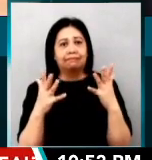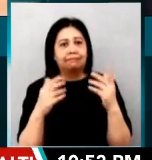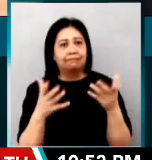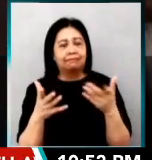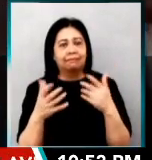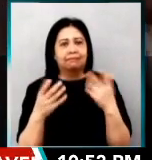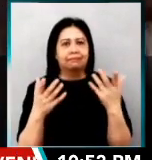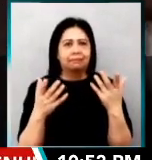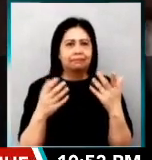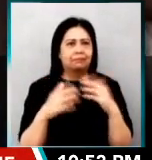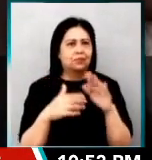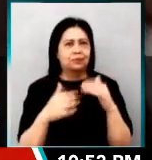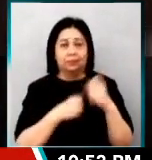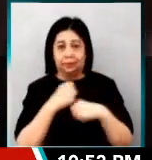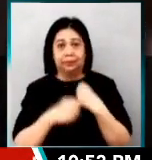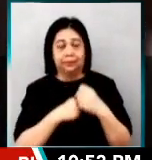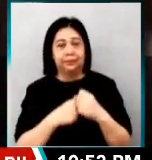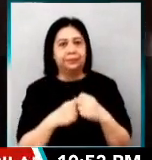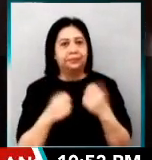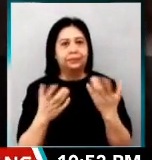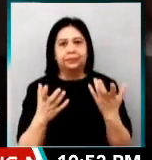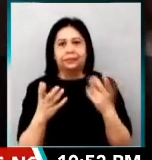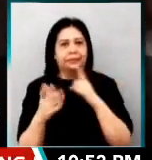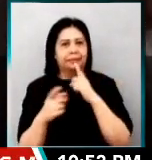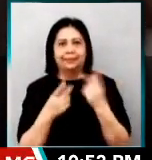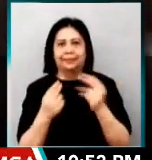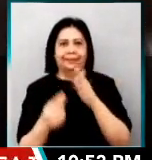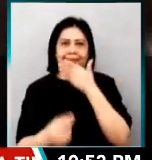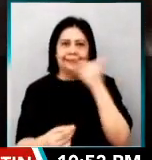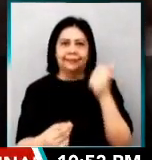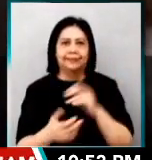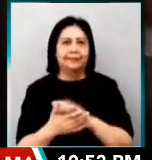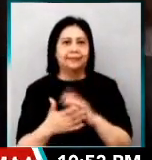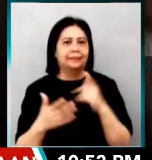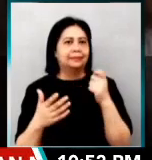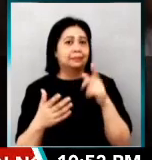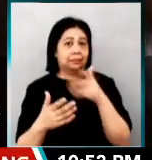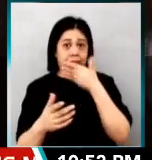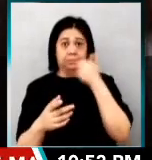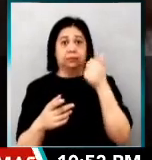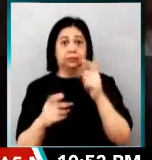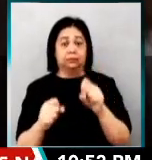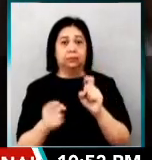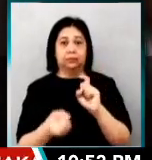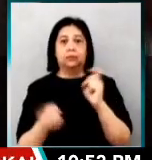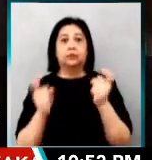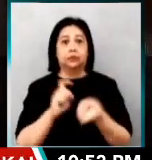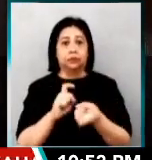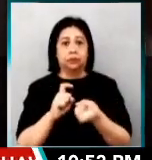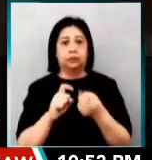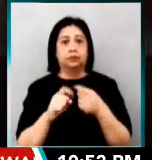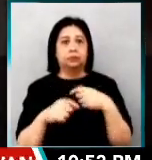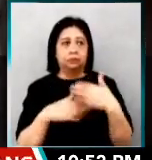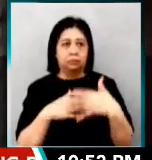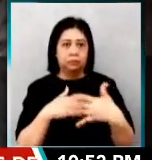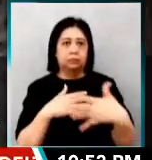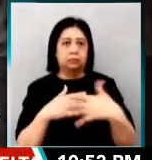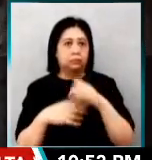all the sacrifices. Just really do your best talaga, because your best is going to change from time to time. You're not going to